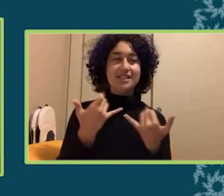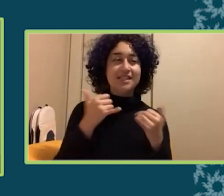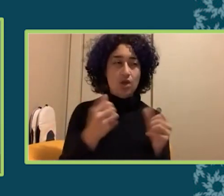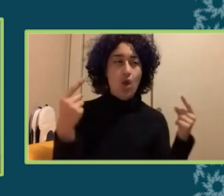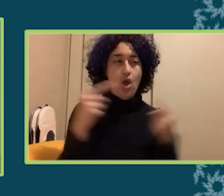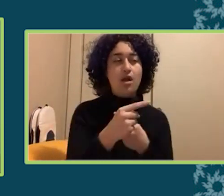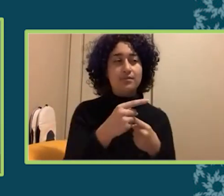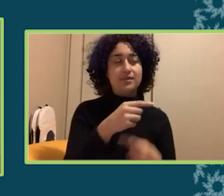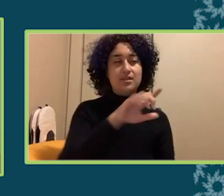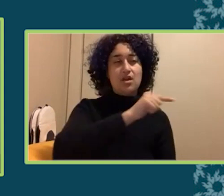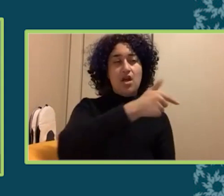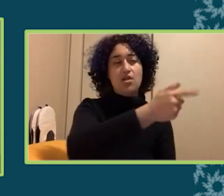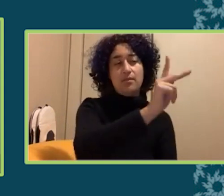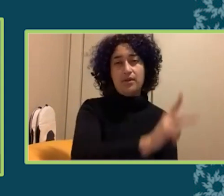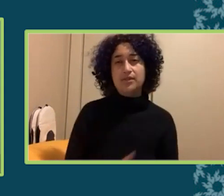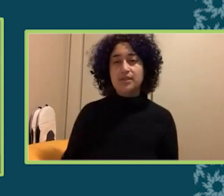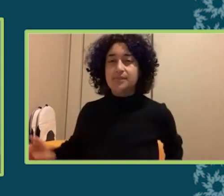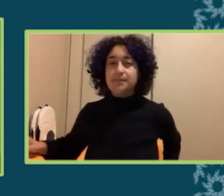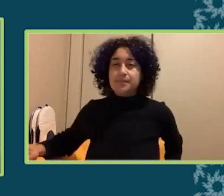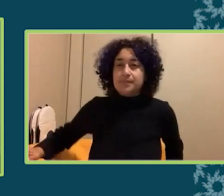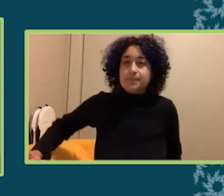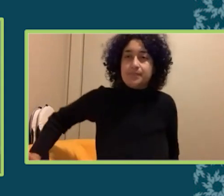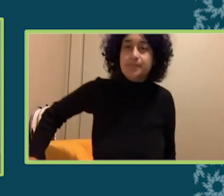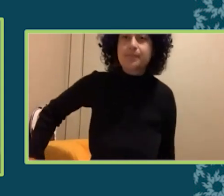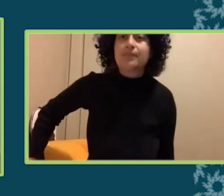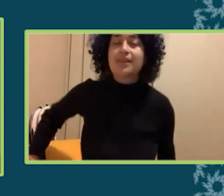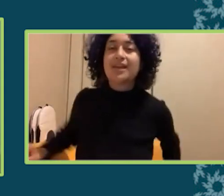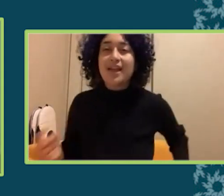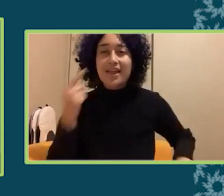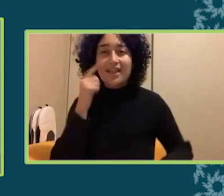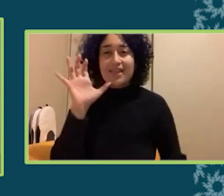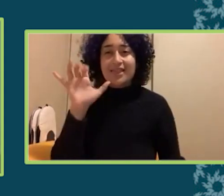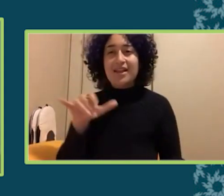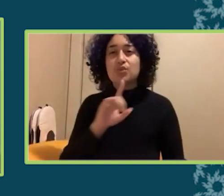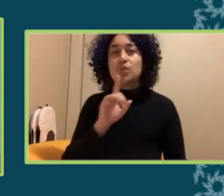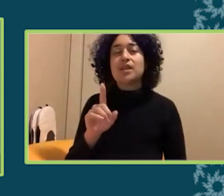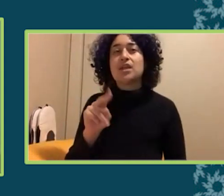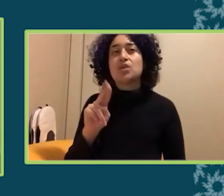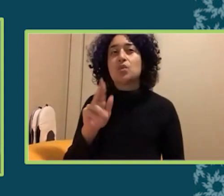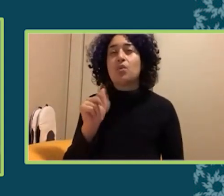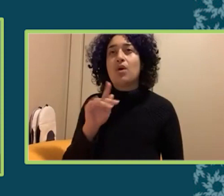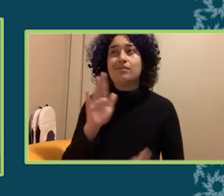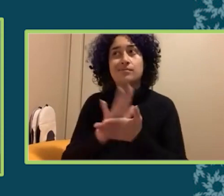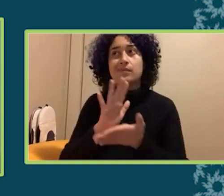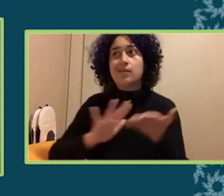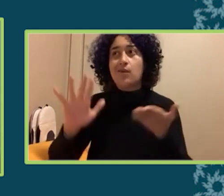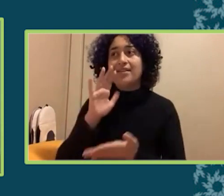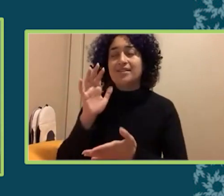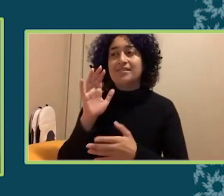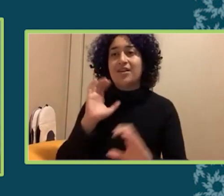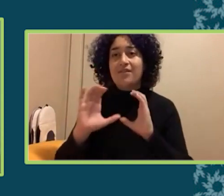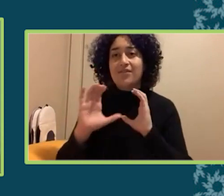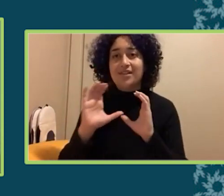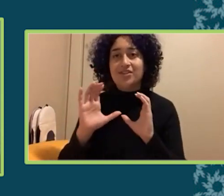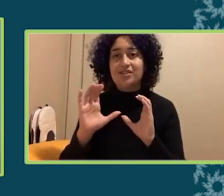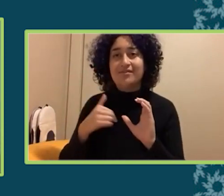so, I think that's an extremely nuanced conversation as far as, and I'll stop it there.